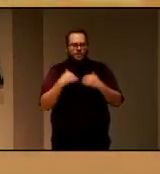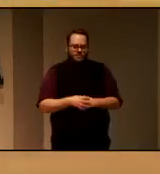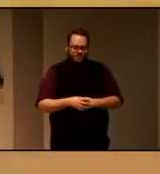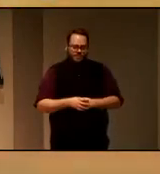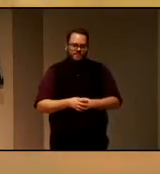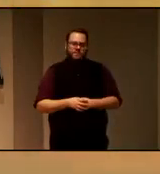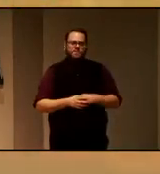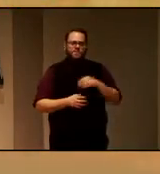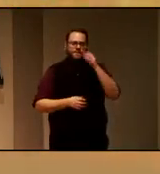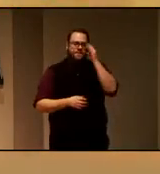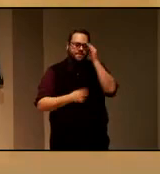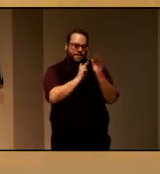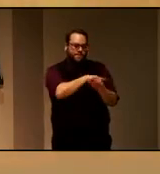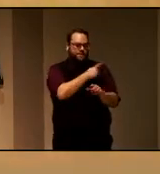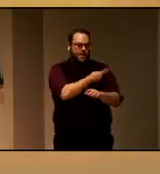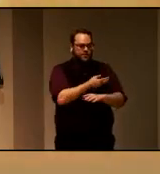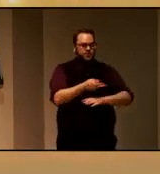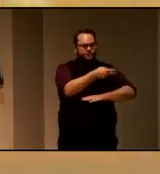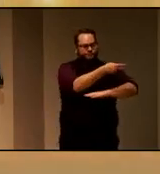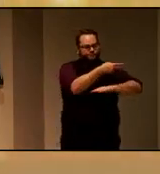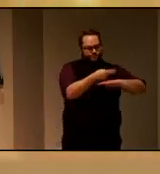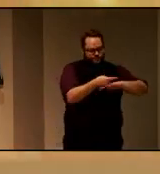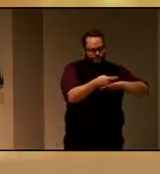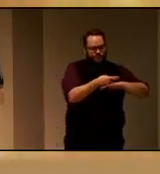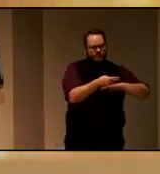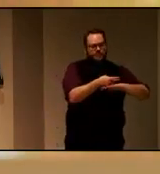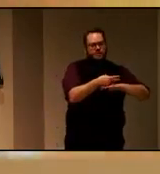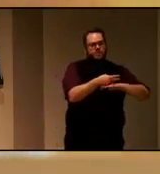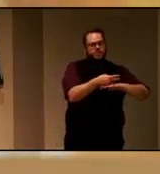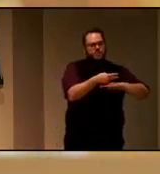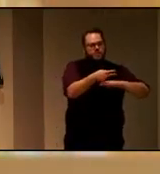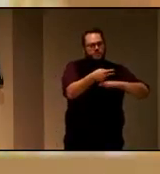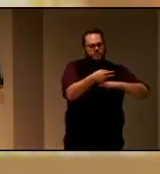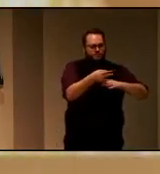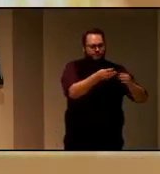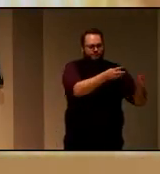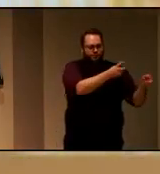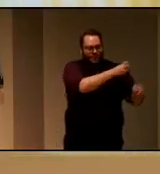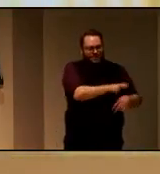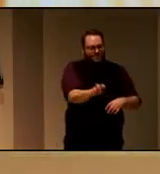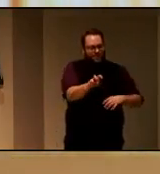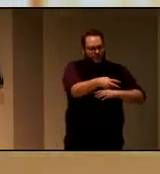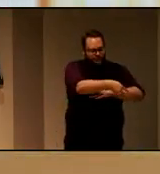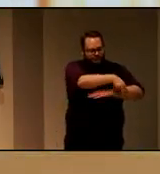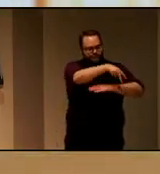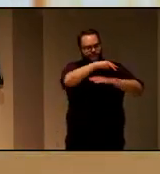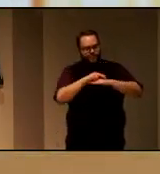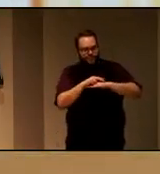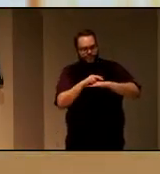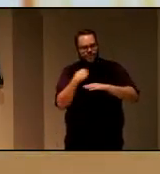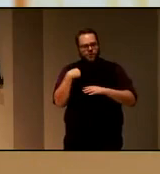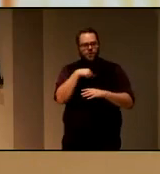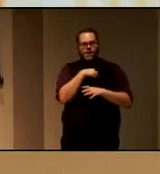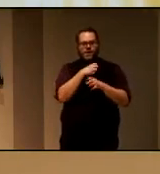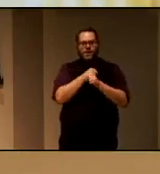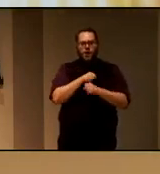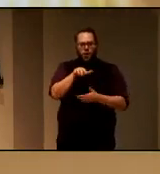As we took the patient and transferred him over to the stretcher, we got core temperature.